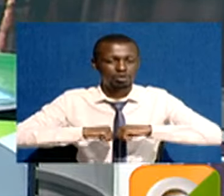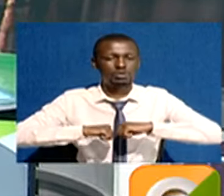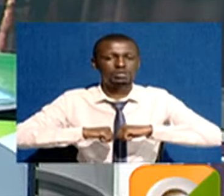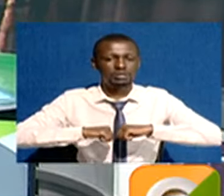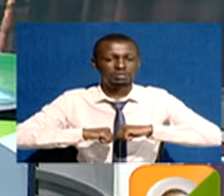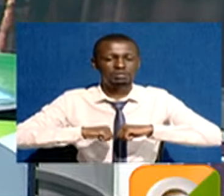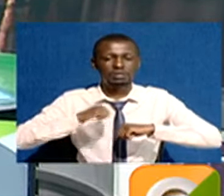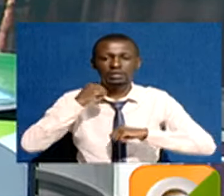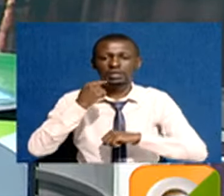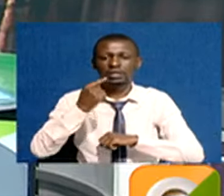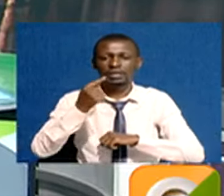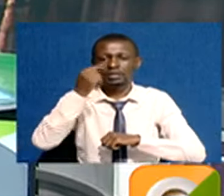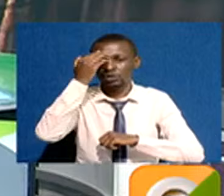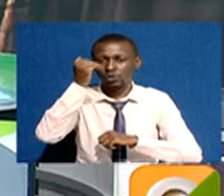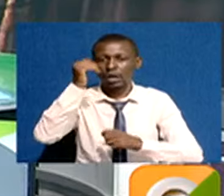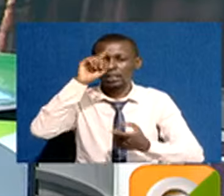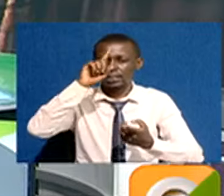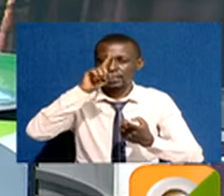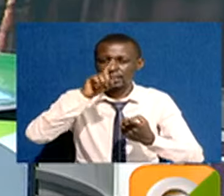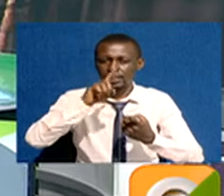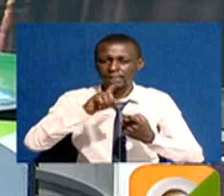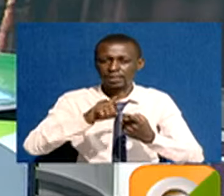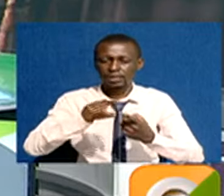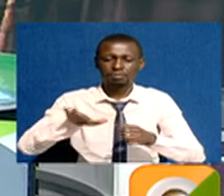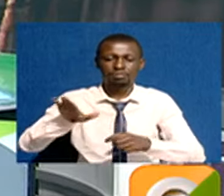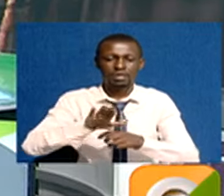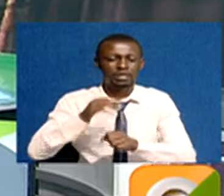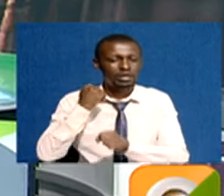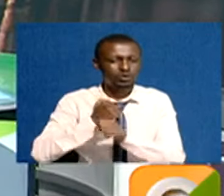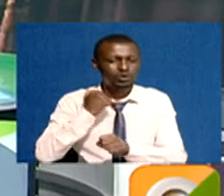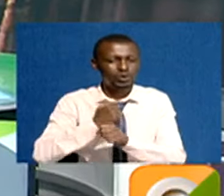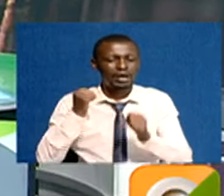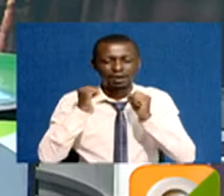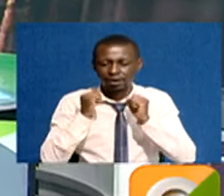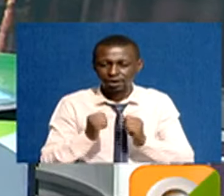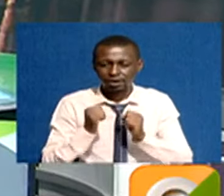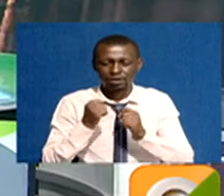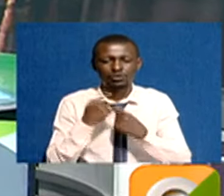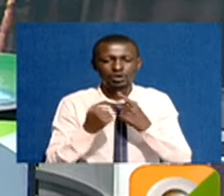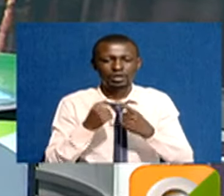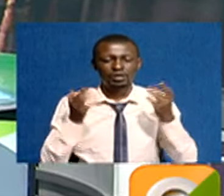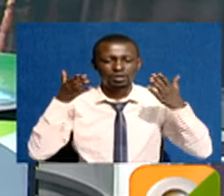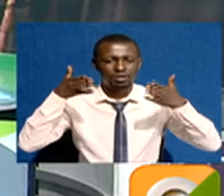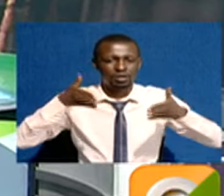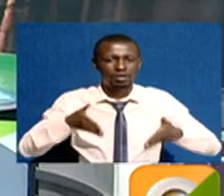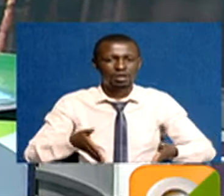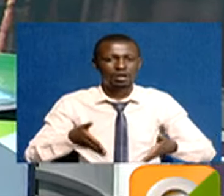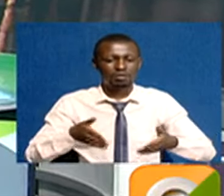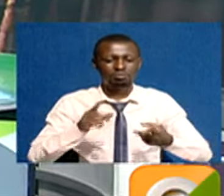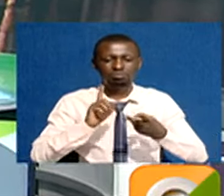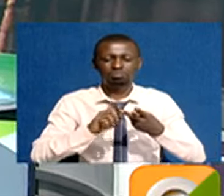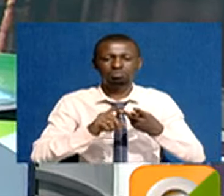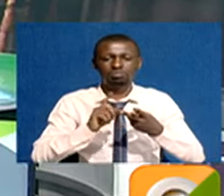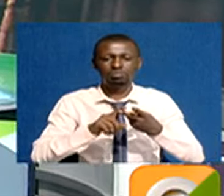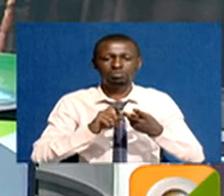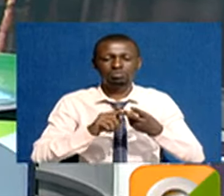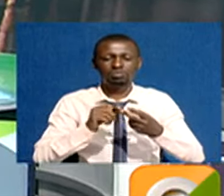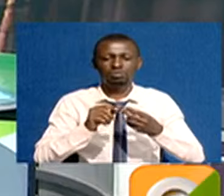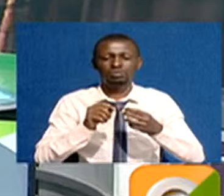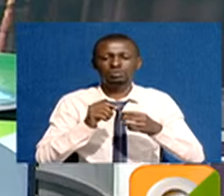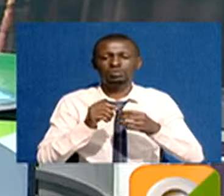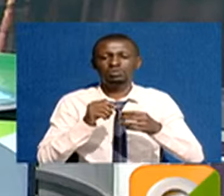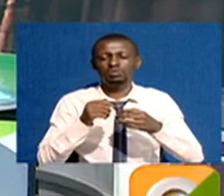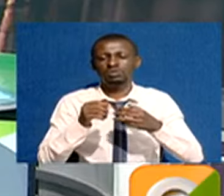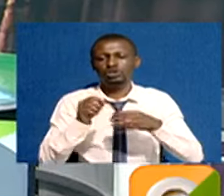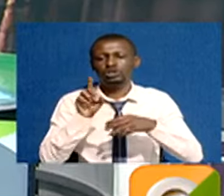Ndegwa, attributes the drop to the tough operating environment during the year under review, characterized by forex volatilities that saw the